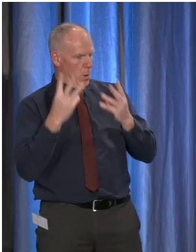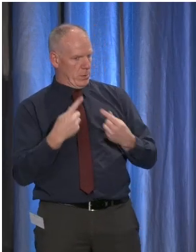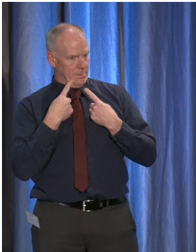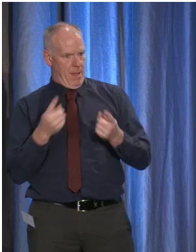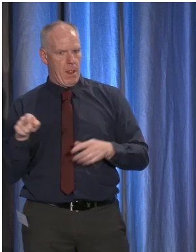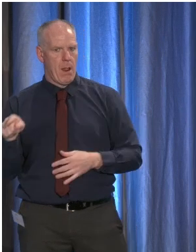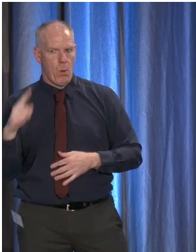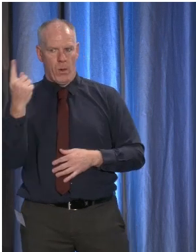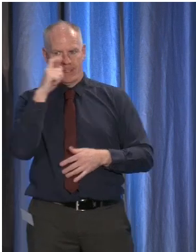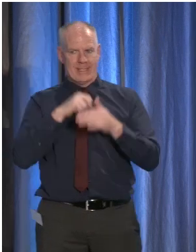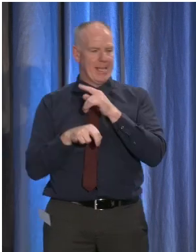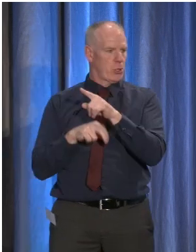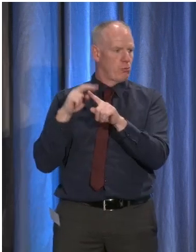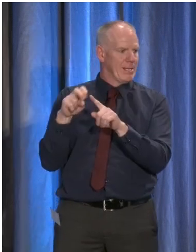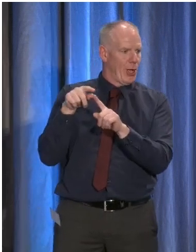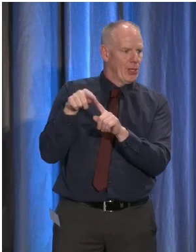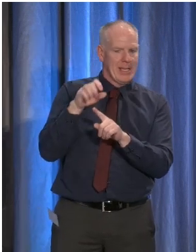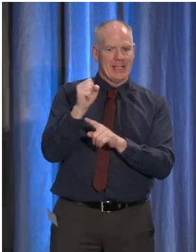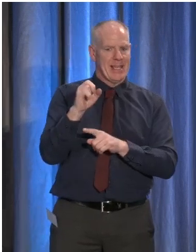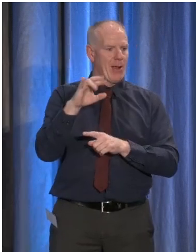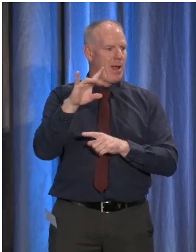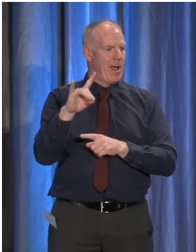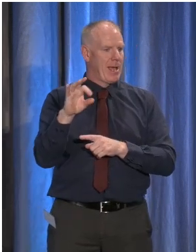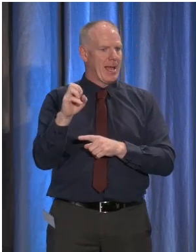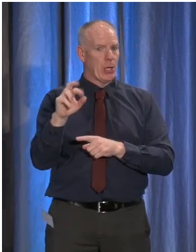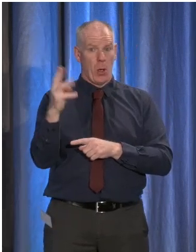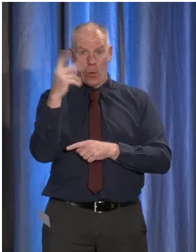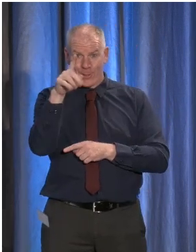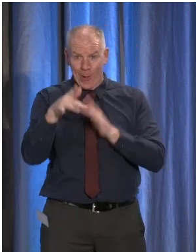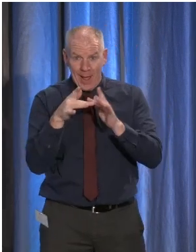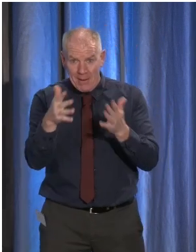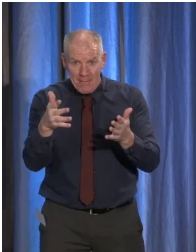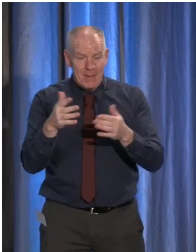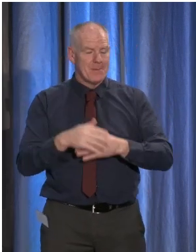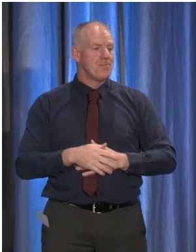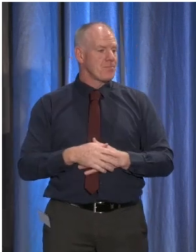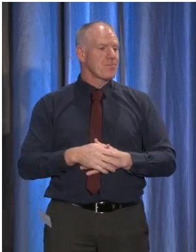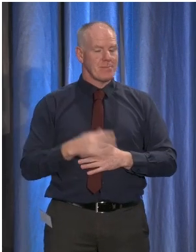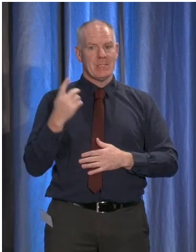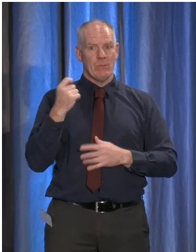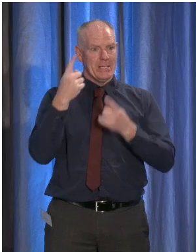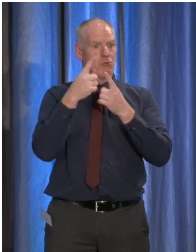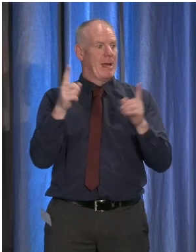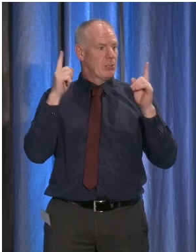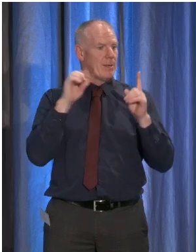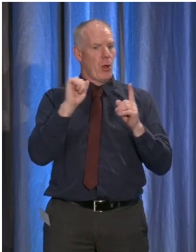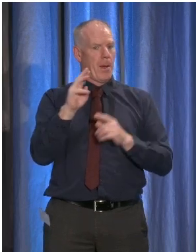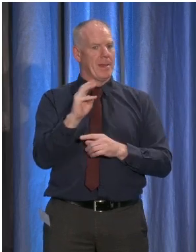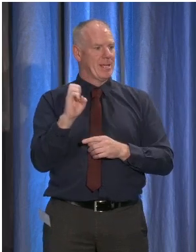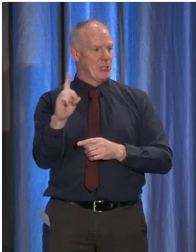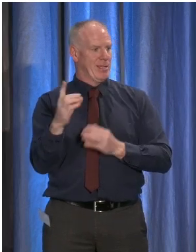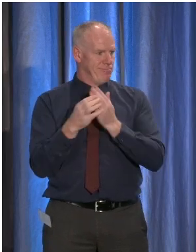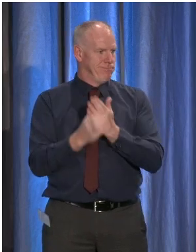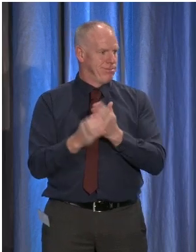say that one of our teacher researchers, Sarah Gallagher, is watching online and has recently graduated with her